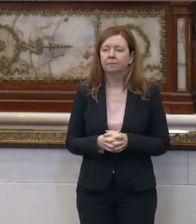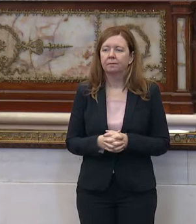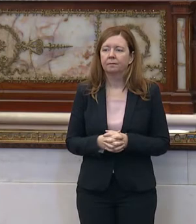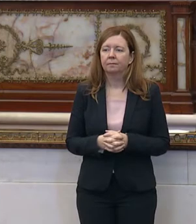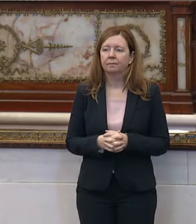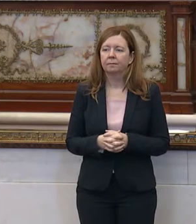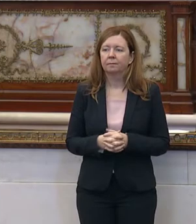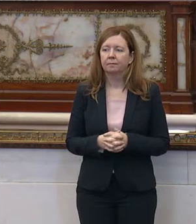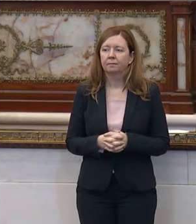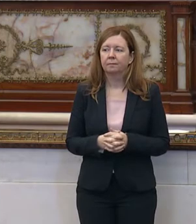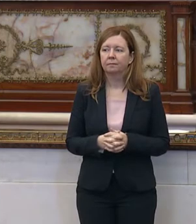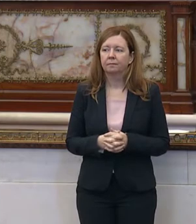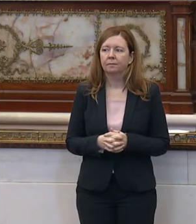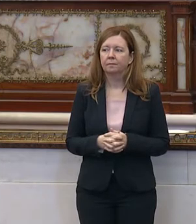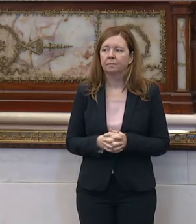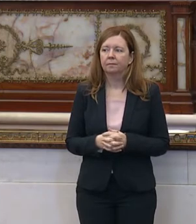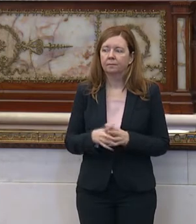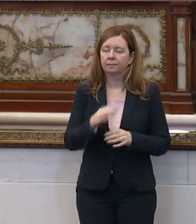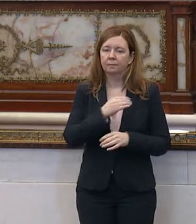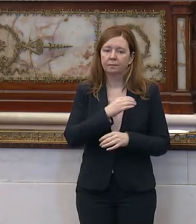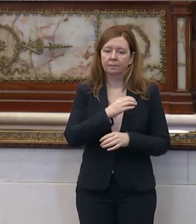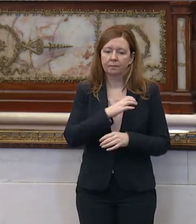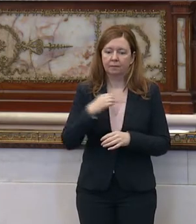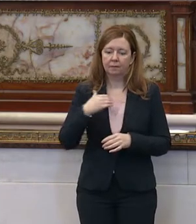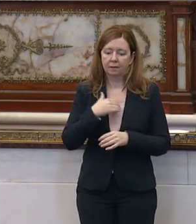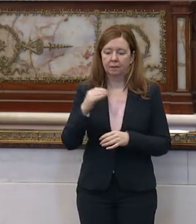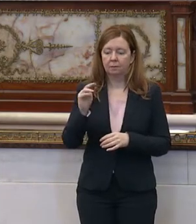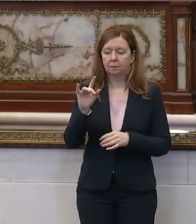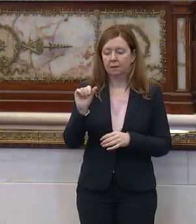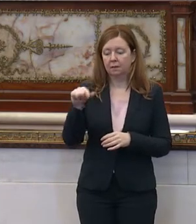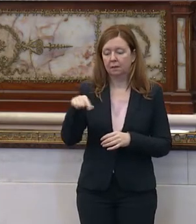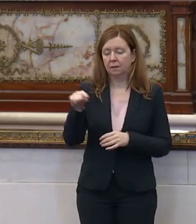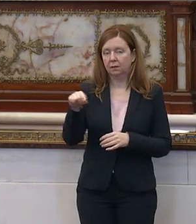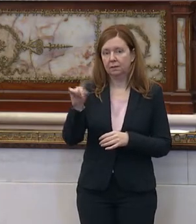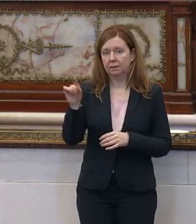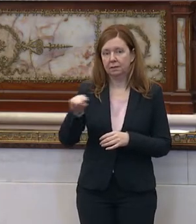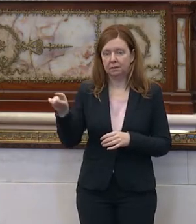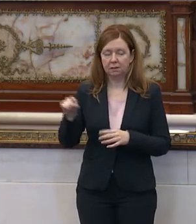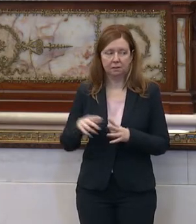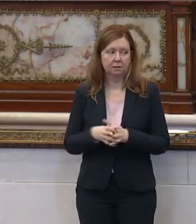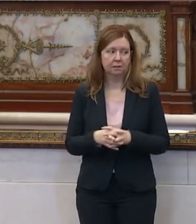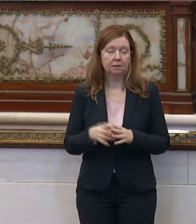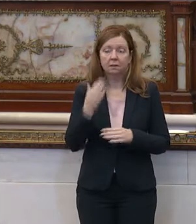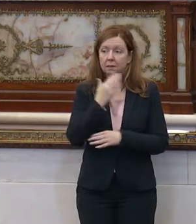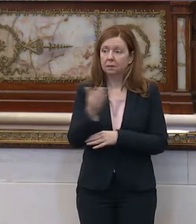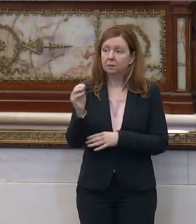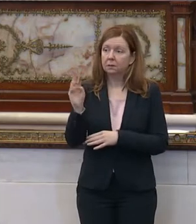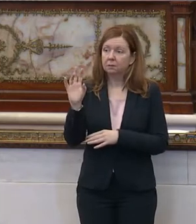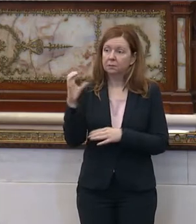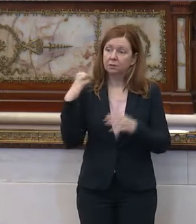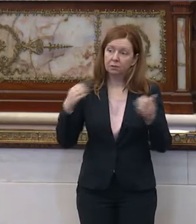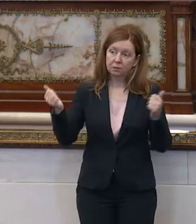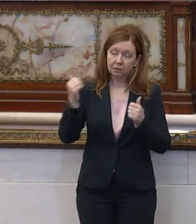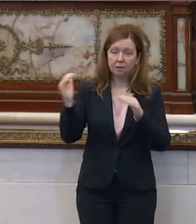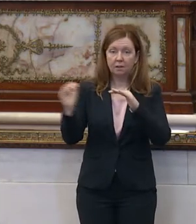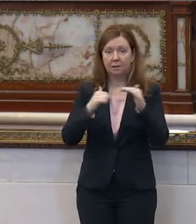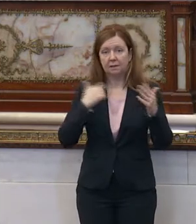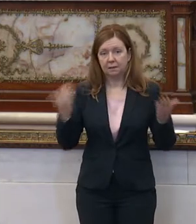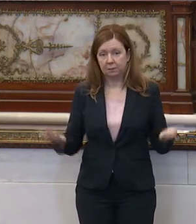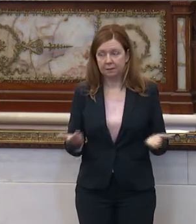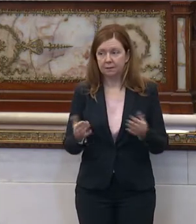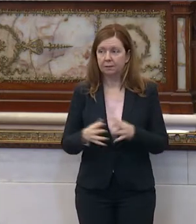Councilmember Maria Quinones Sanchez. Good morning, Mr. Chair and colleagues. I am